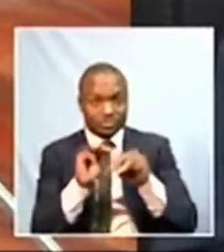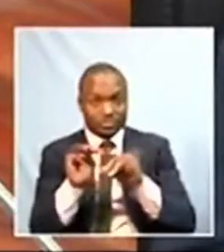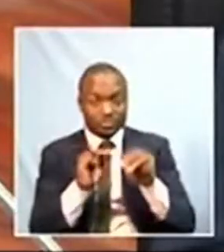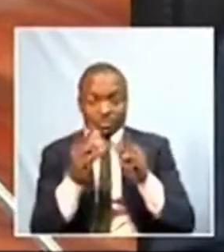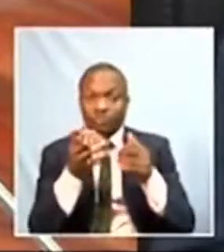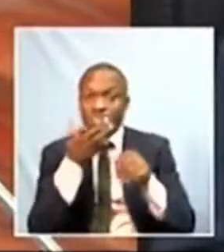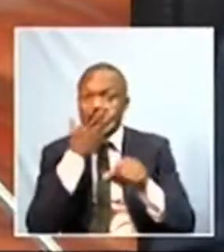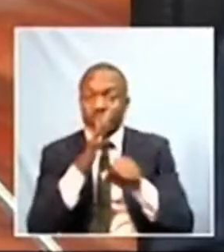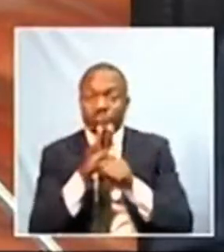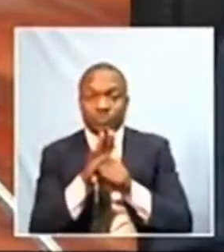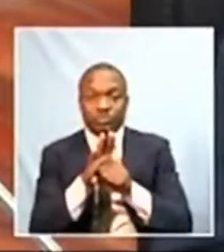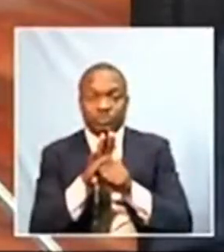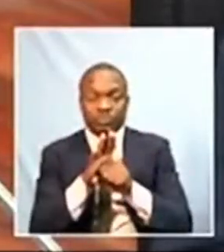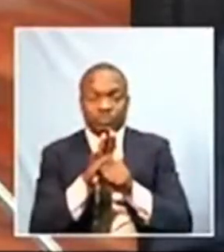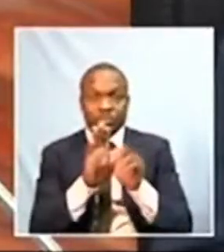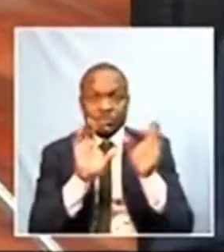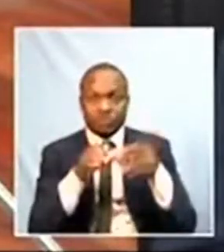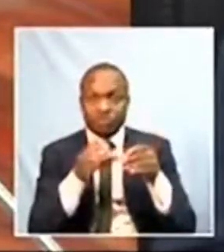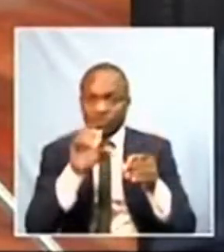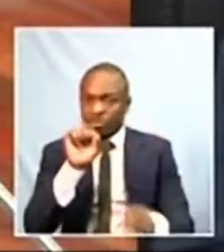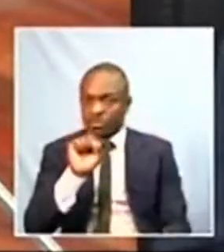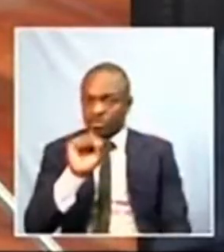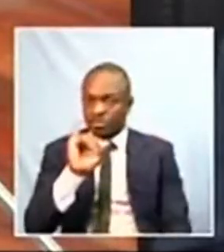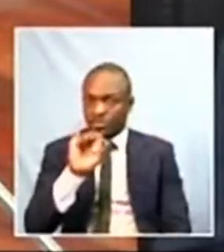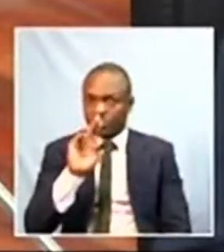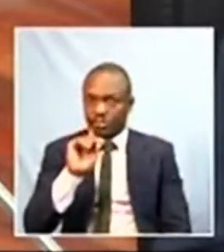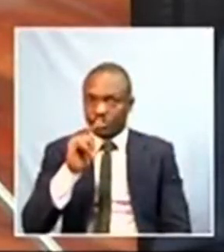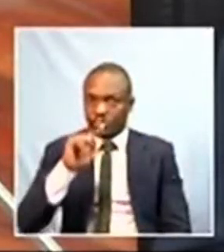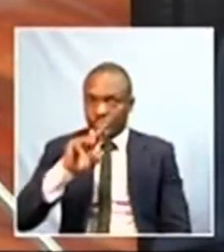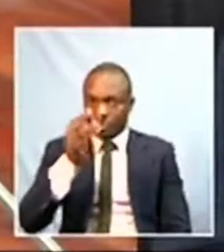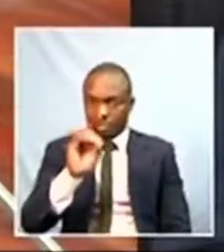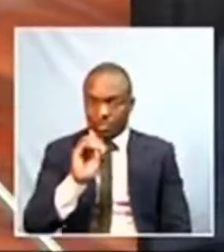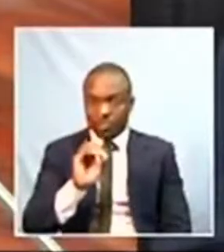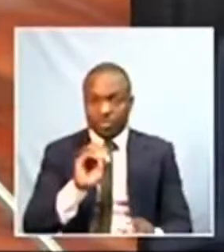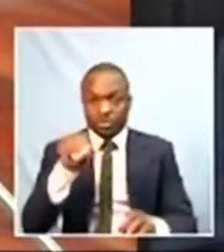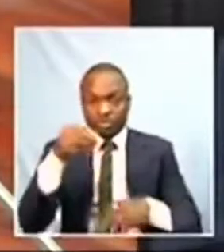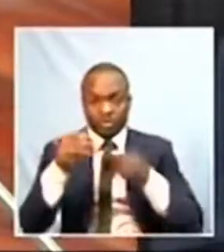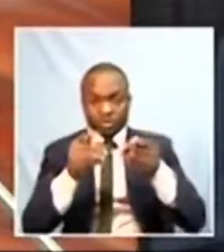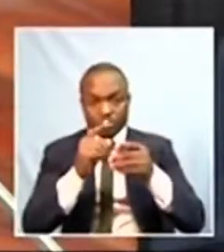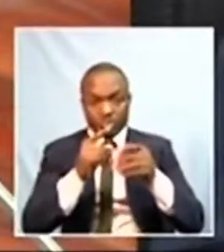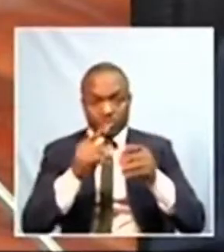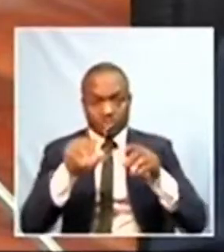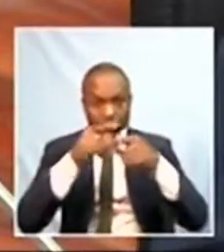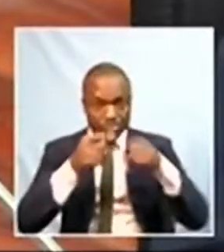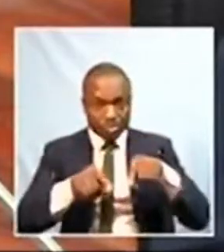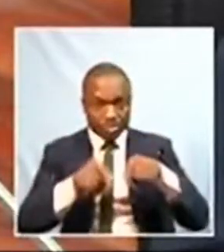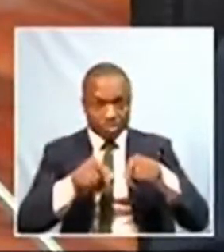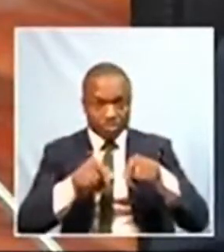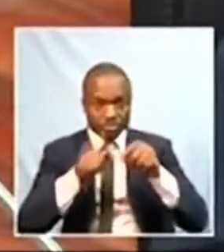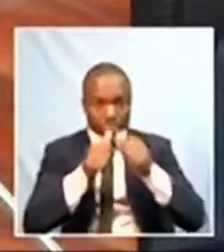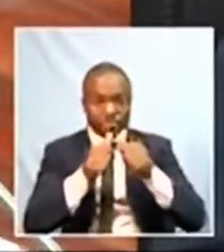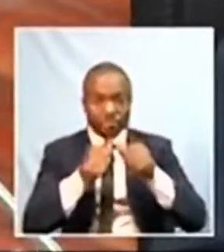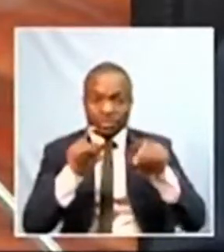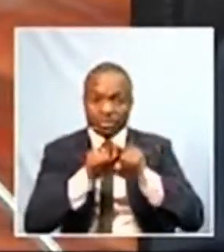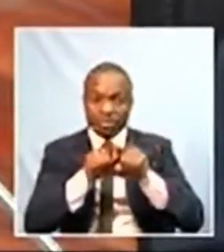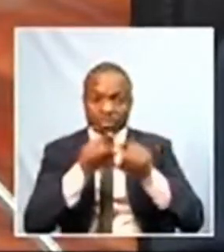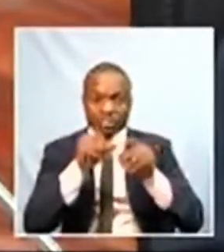assure the committee that SIKONGO Town Council will always ensure that expenditure is done within the allocated amount and financial